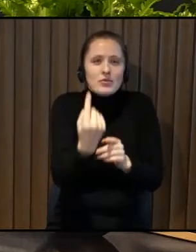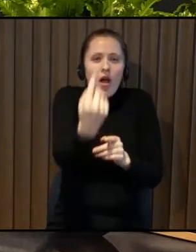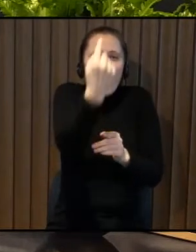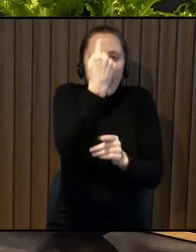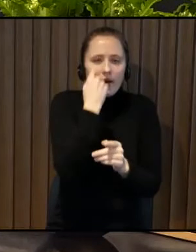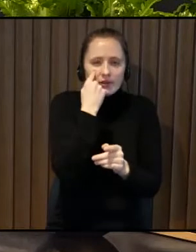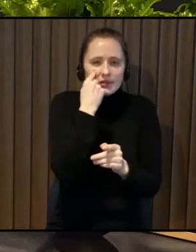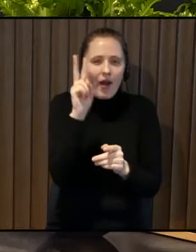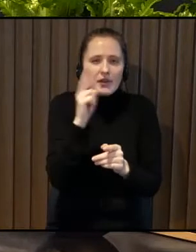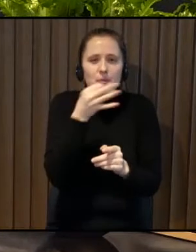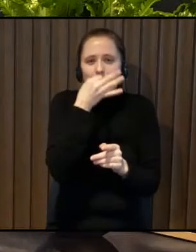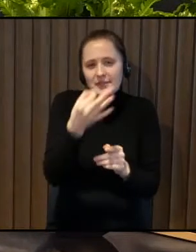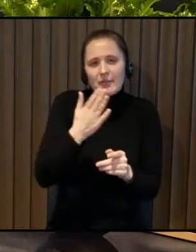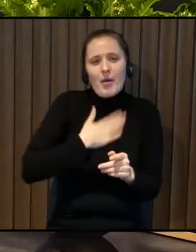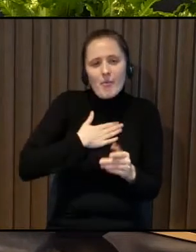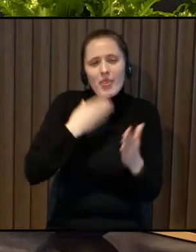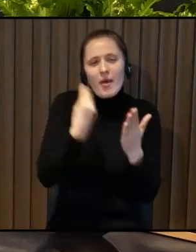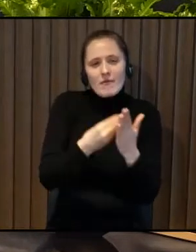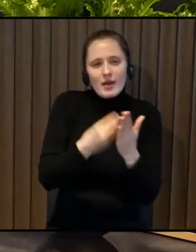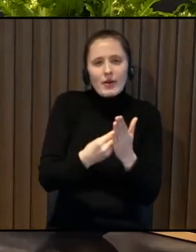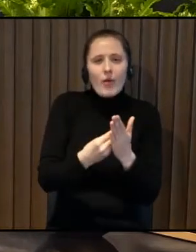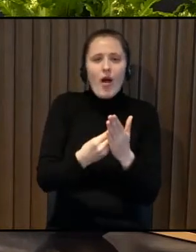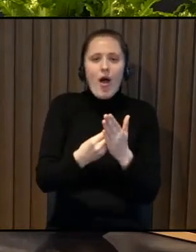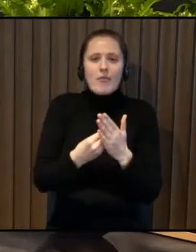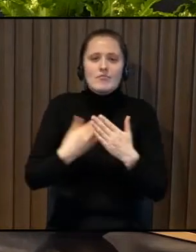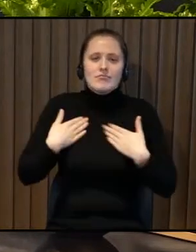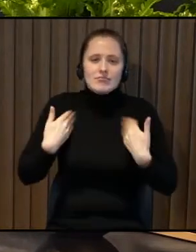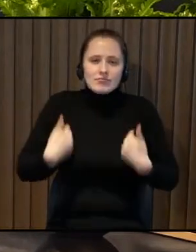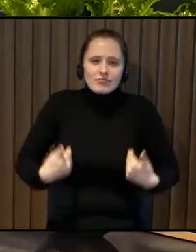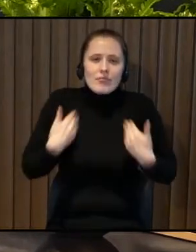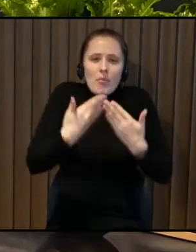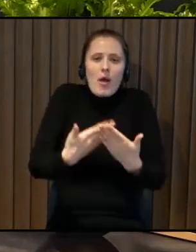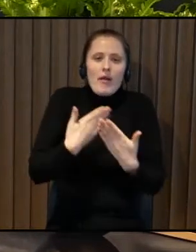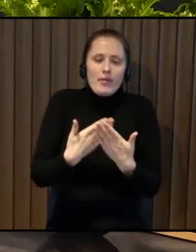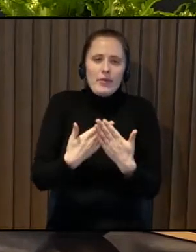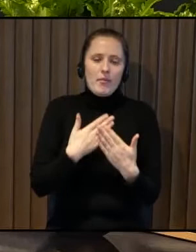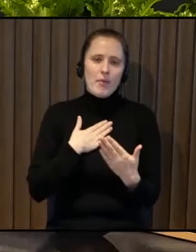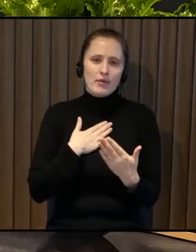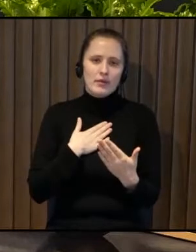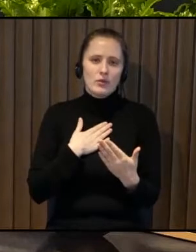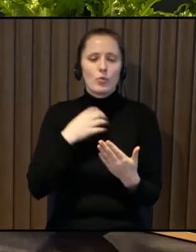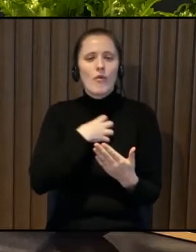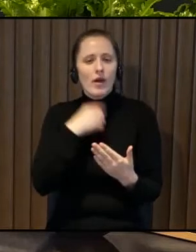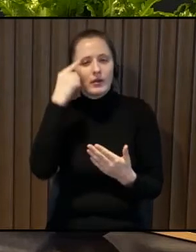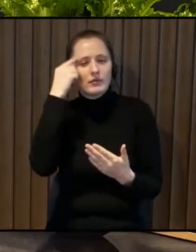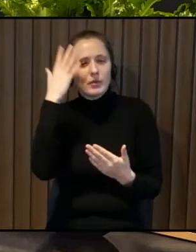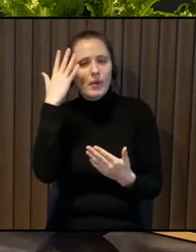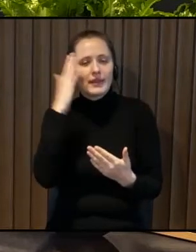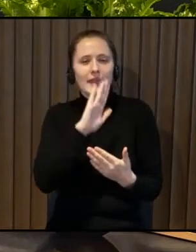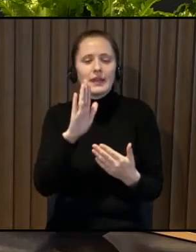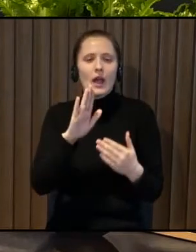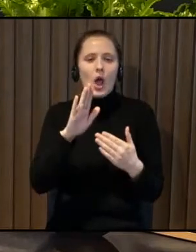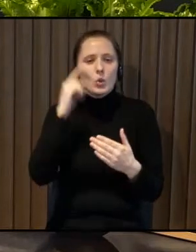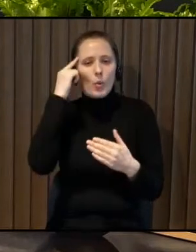what you see when entering the door represents ourselves or says something about